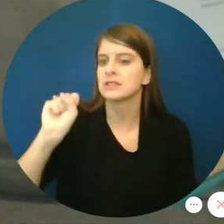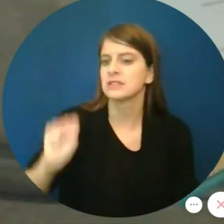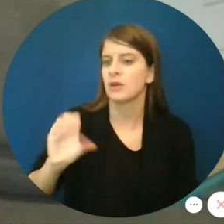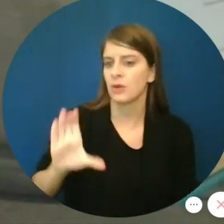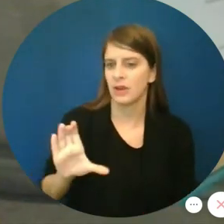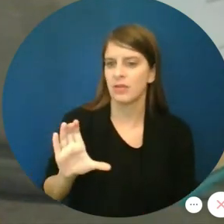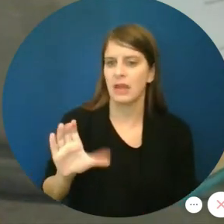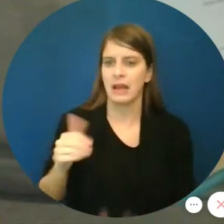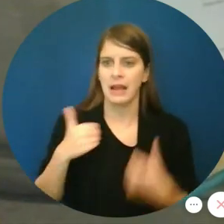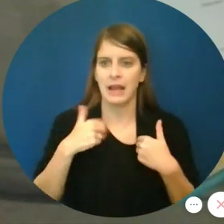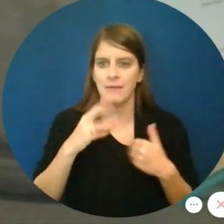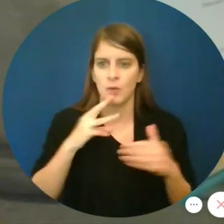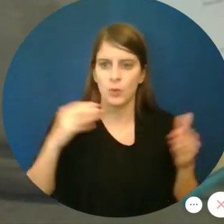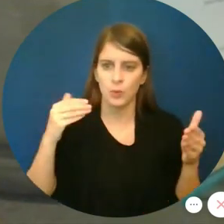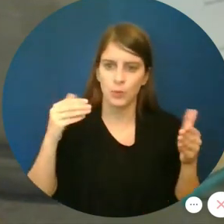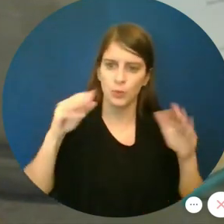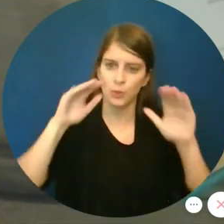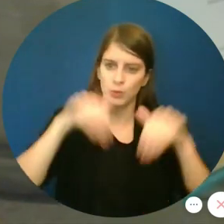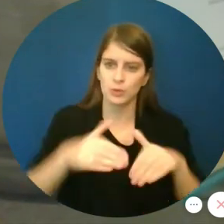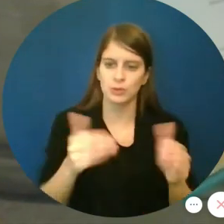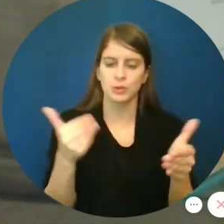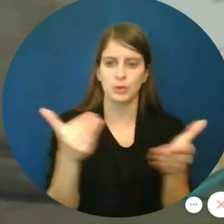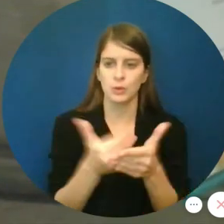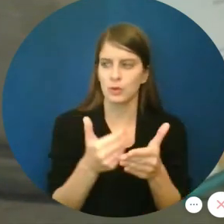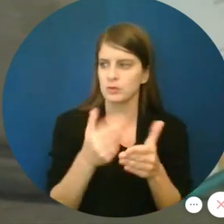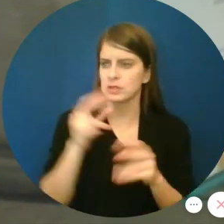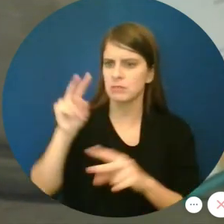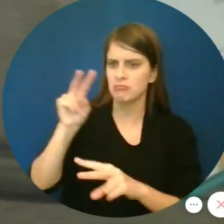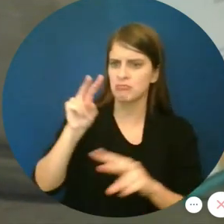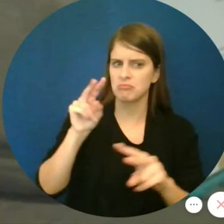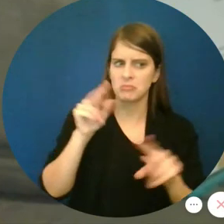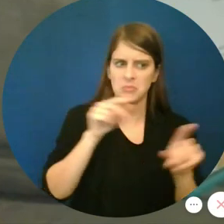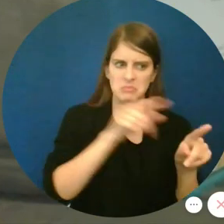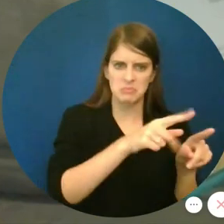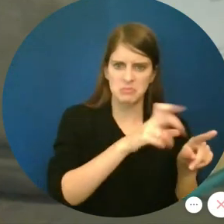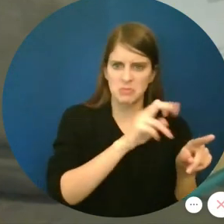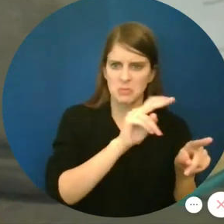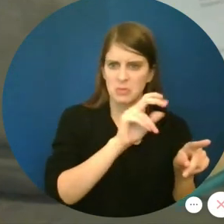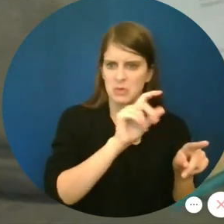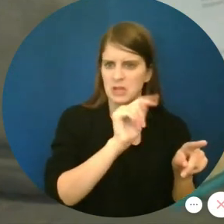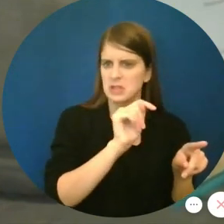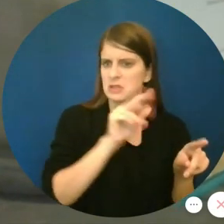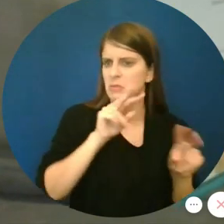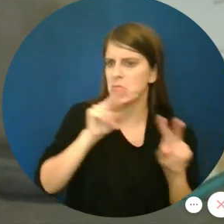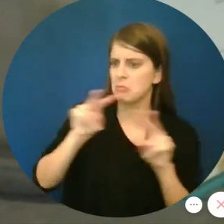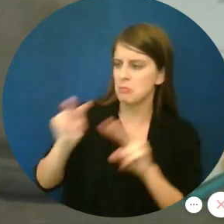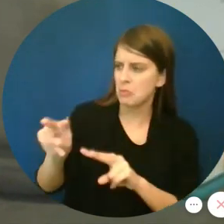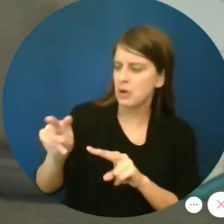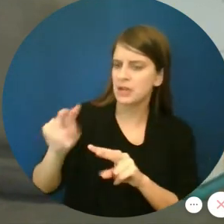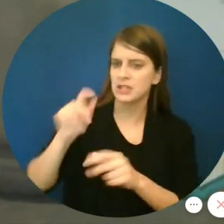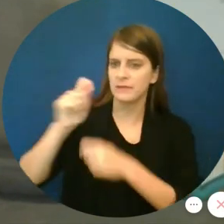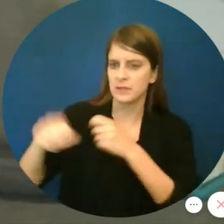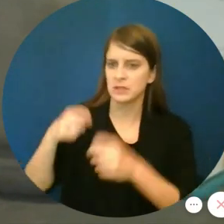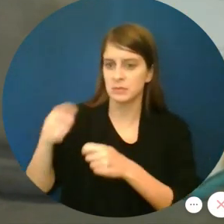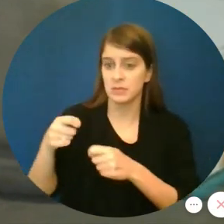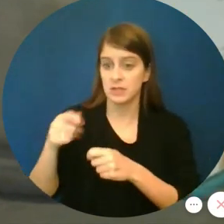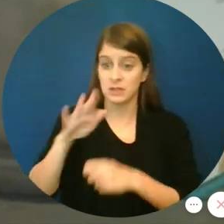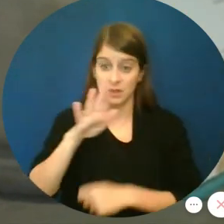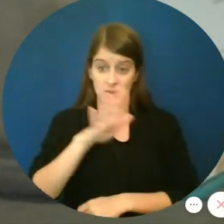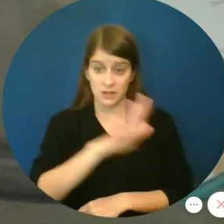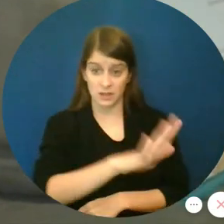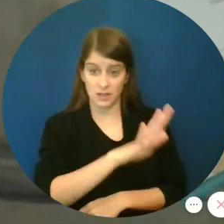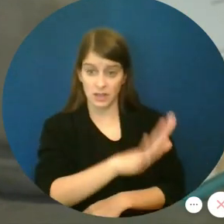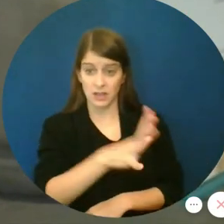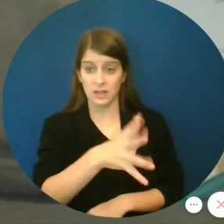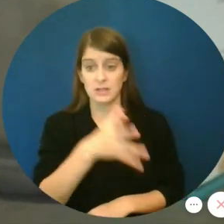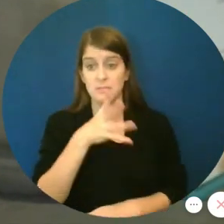ocean meet, Ernest watched how fishermen netted their catch. He learned how to read from his schoolteacher mother. After